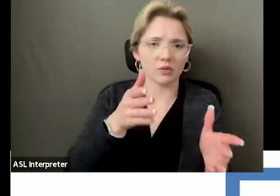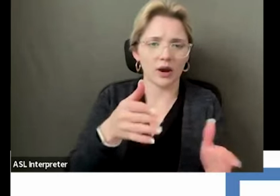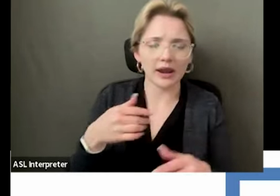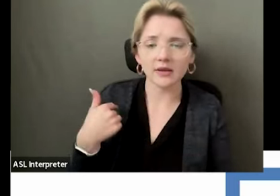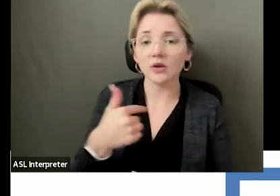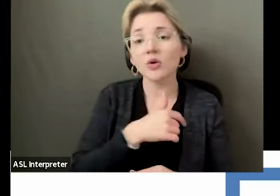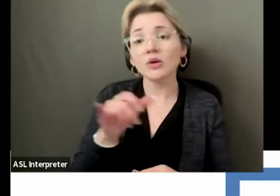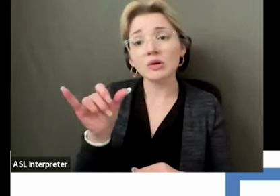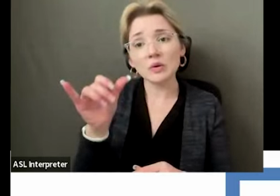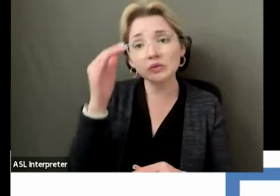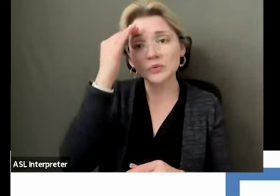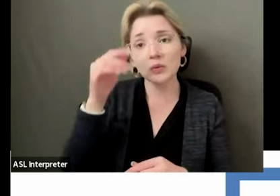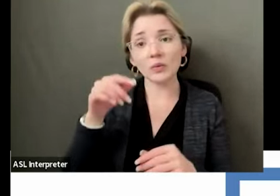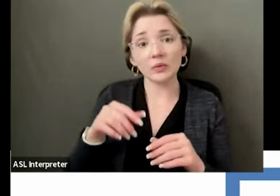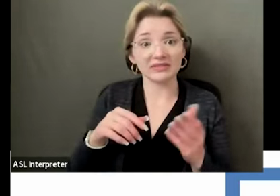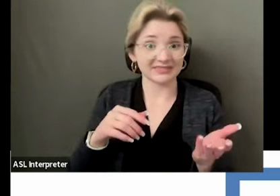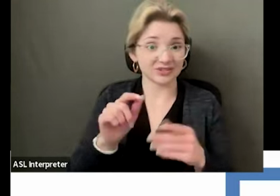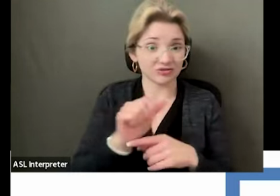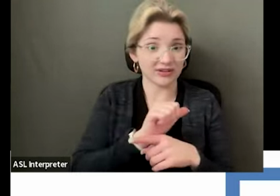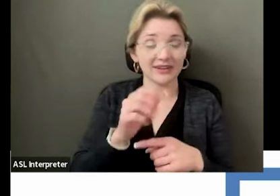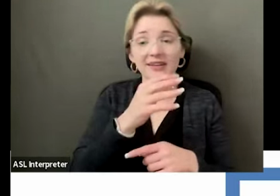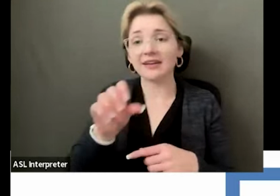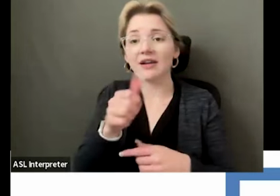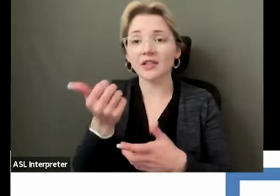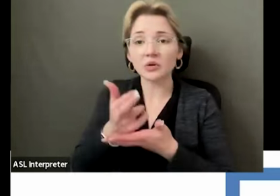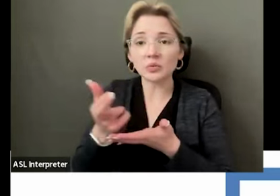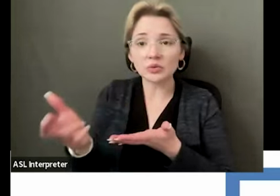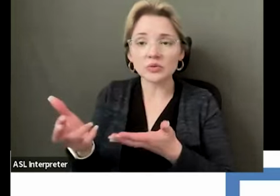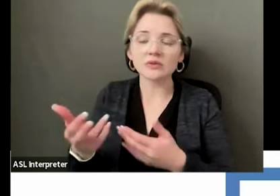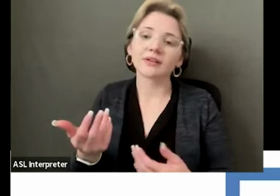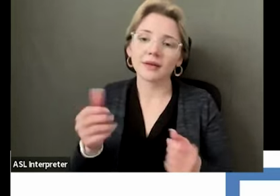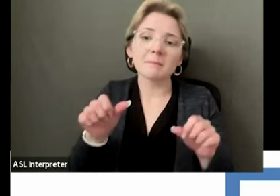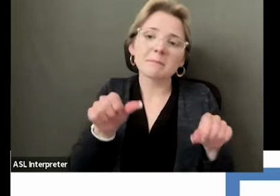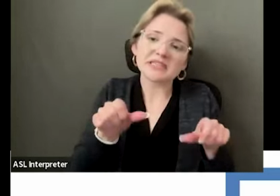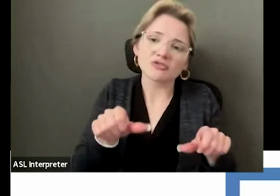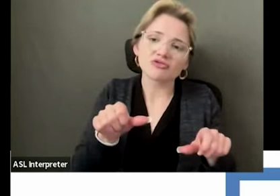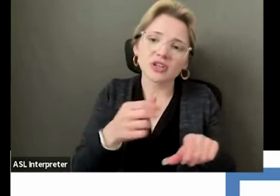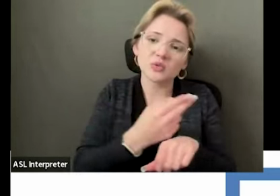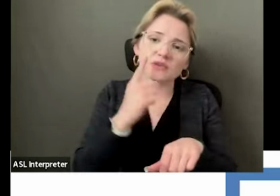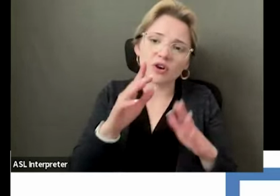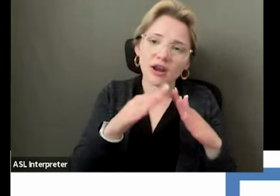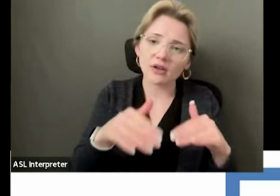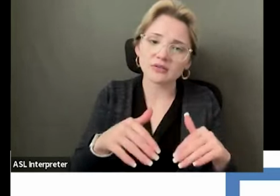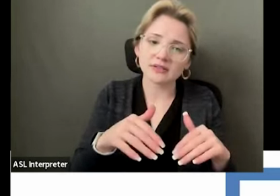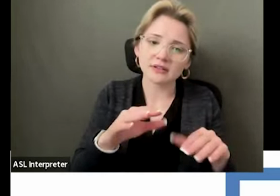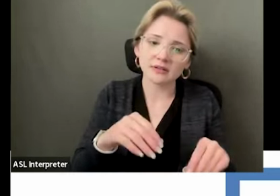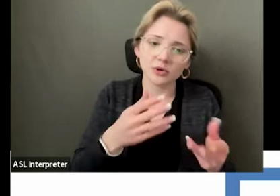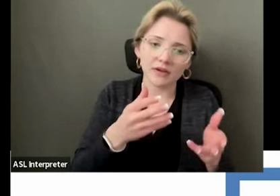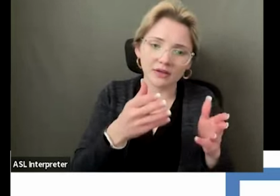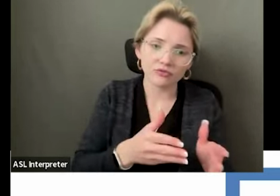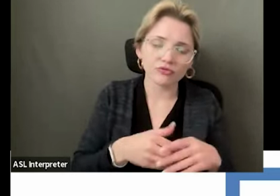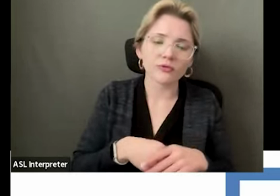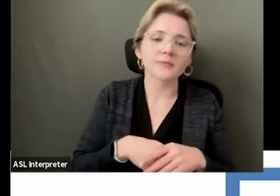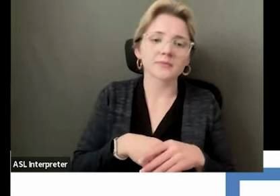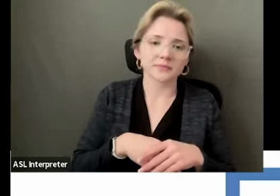trainings and other resources, while potentially for a housing provider, for people who are